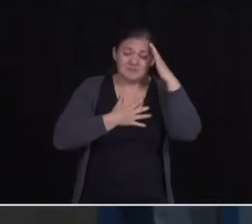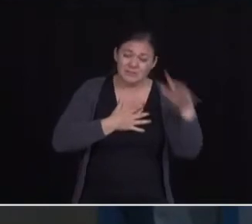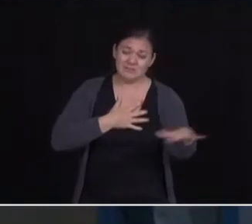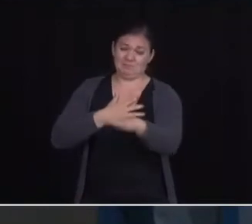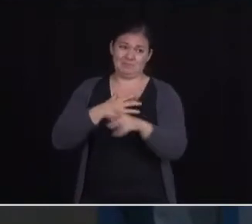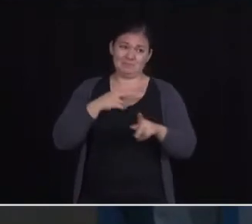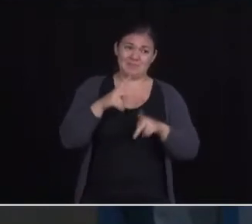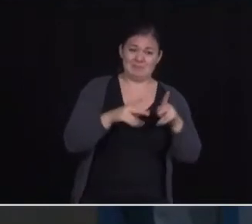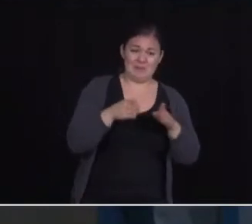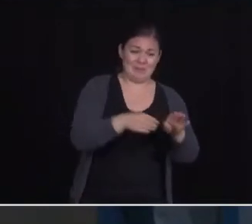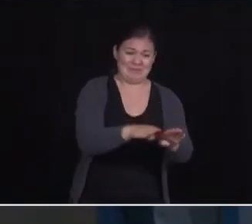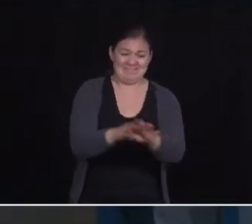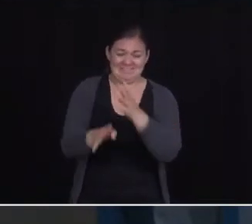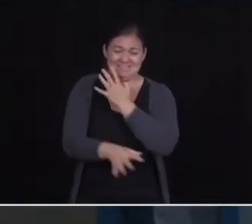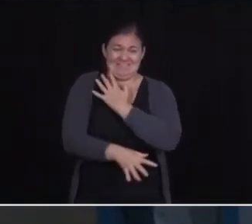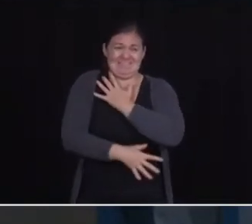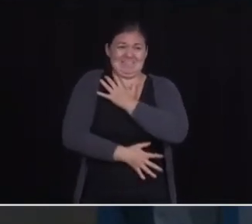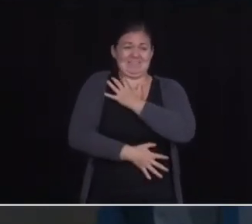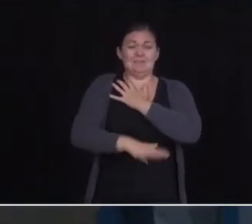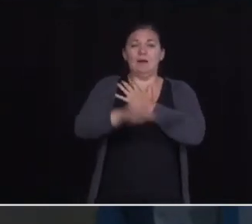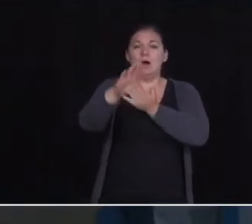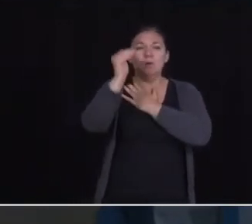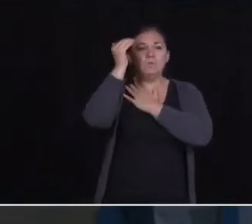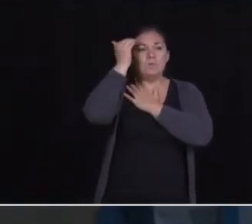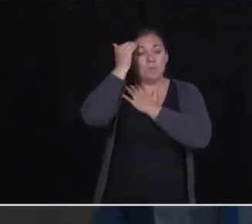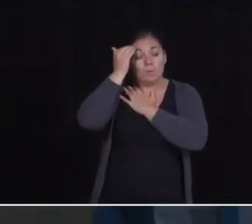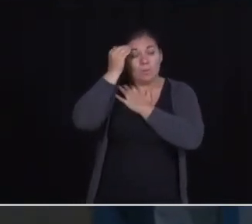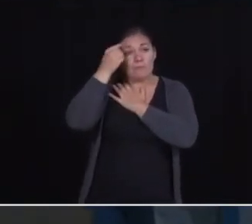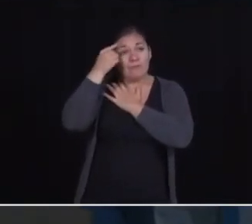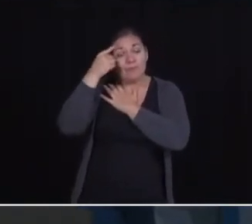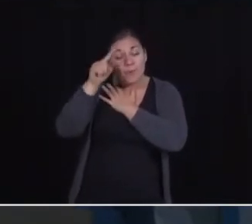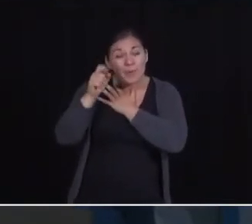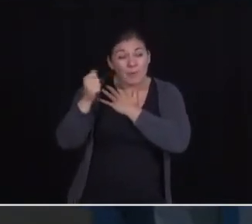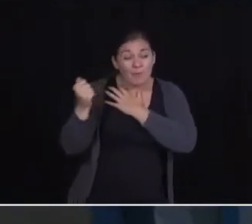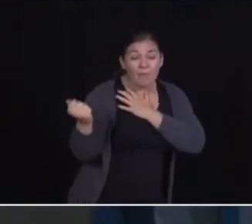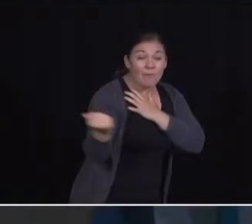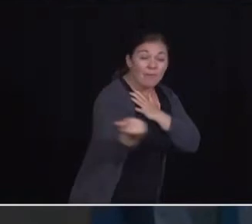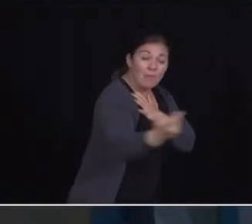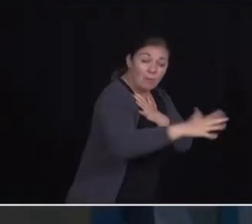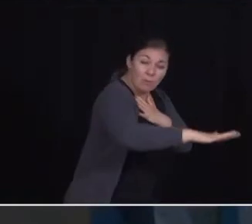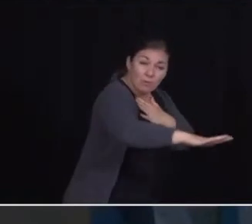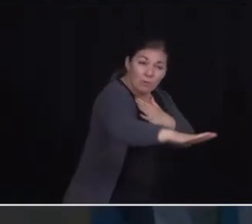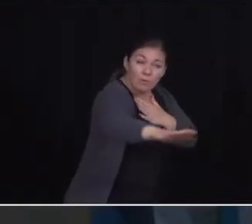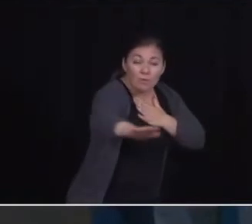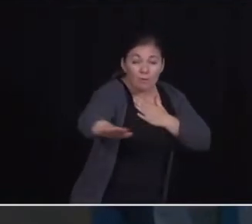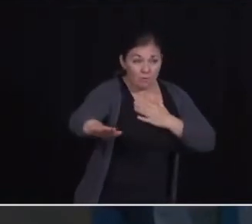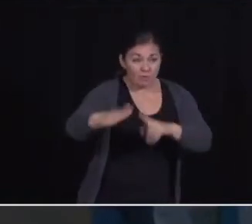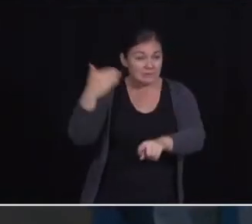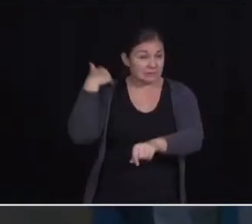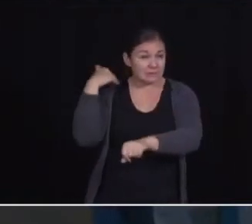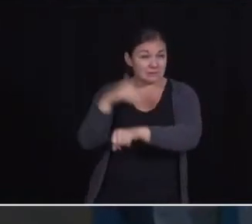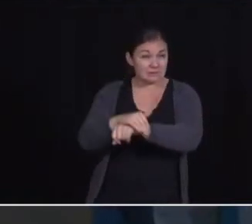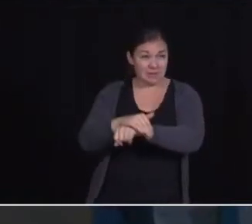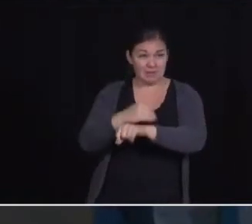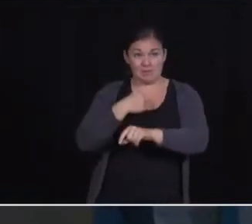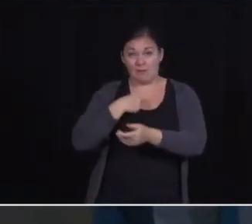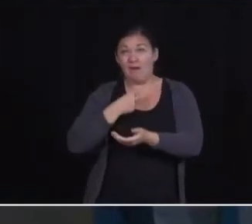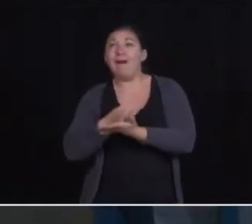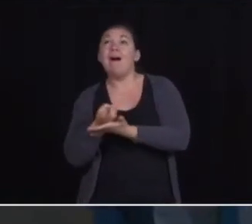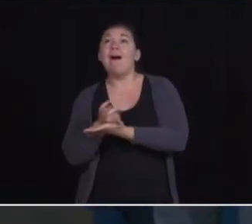decision means to each and every one of you. And I can tell you, I didn't sleep last night. Believe me, this weighs